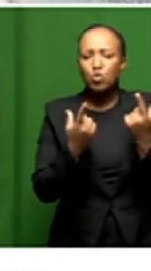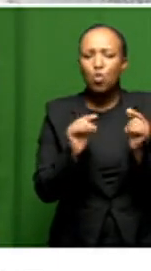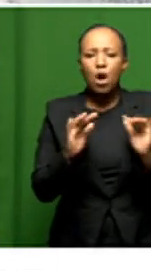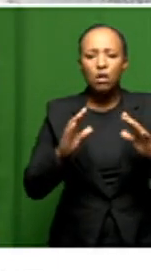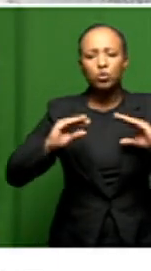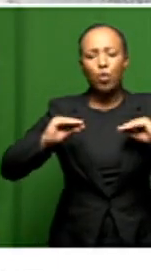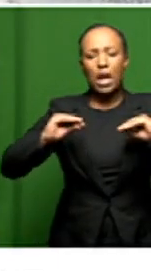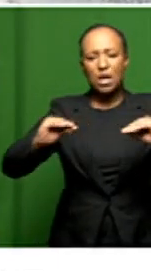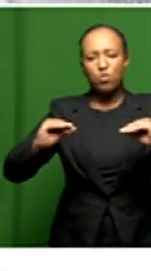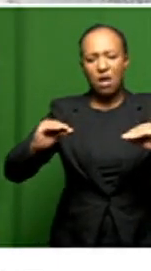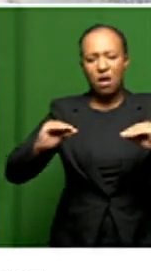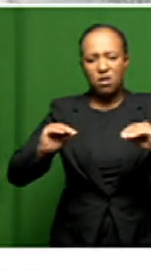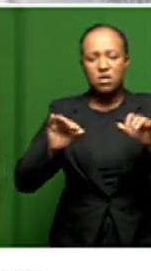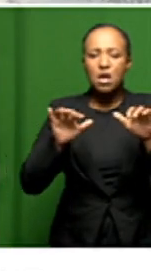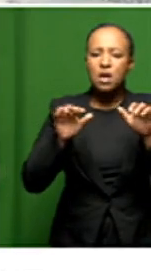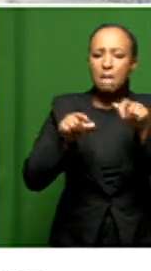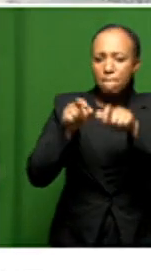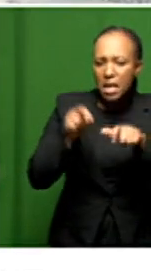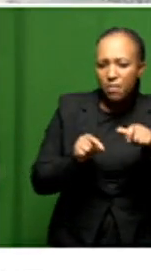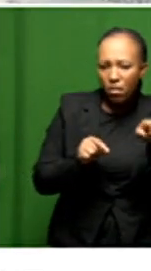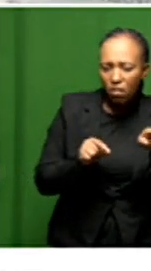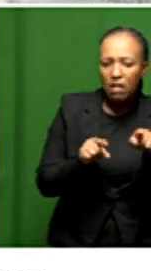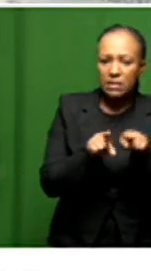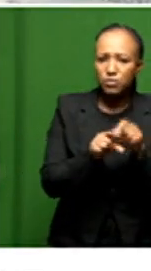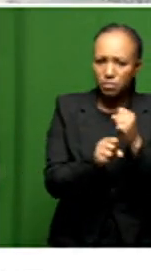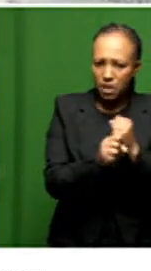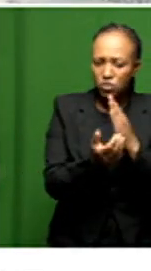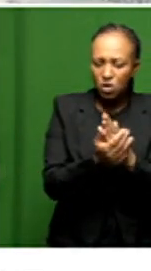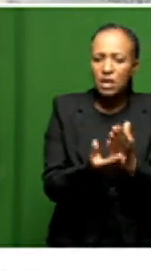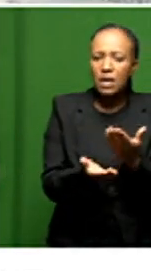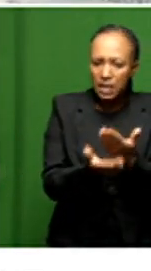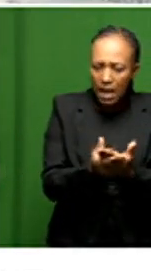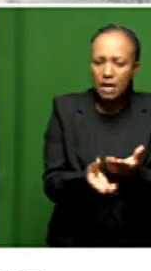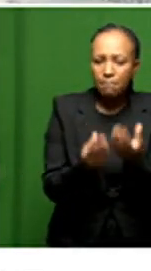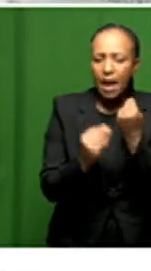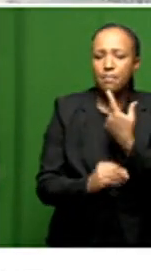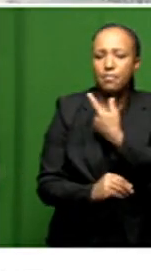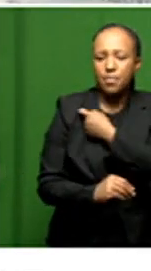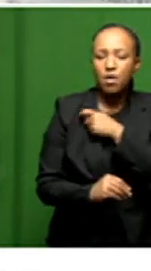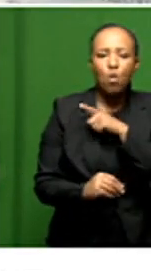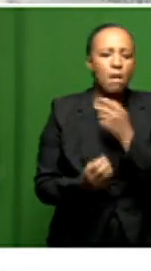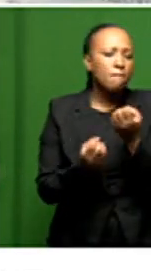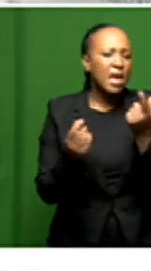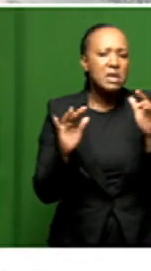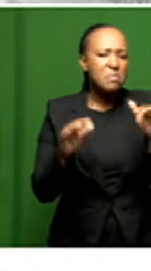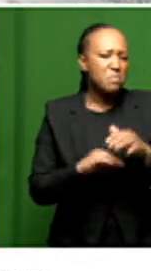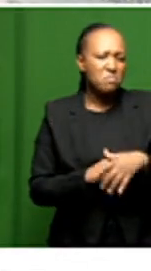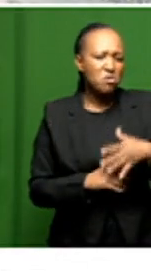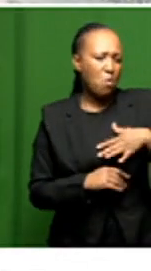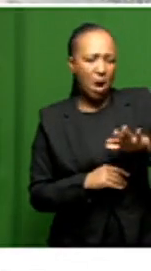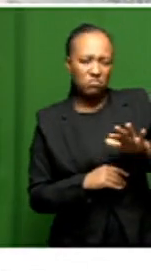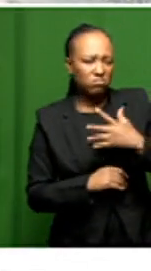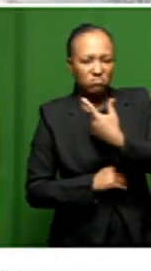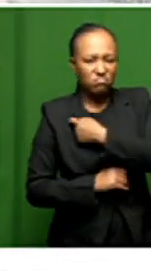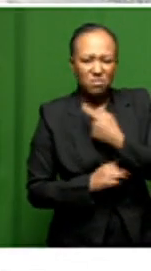educate firstly, and to try and get people to actually be vaccinated? And there are many people who do not want to be vaccinated. So what do you